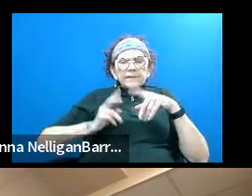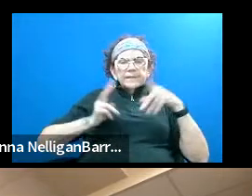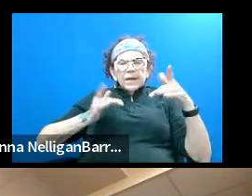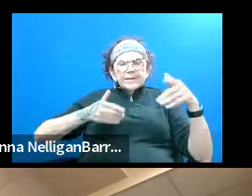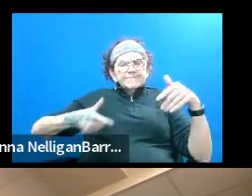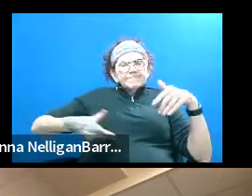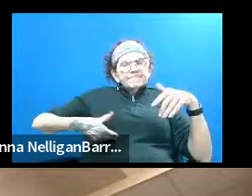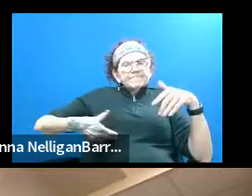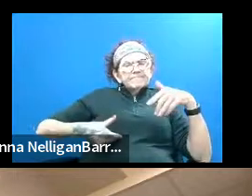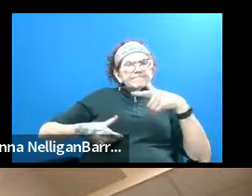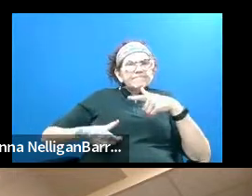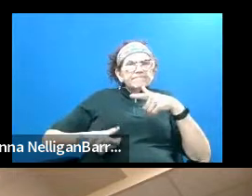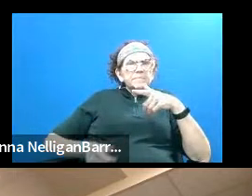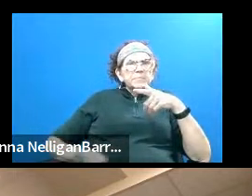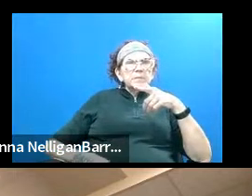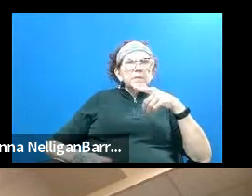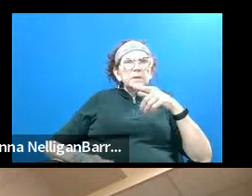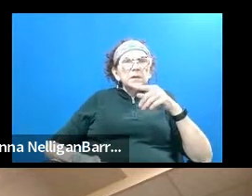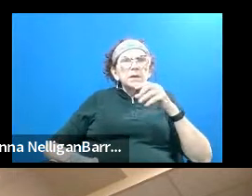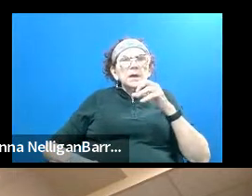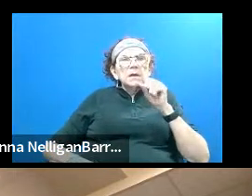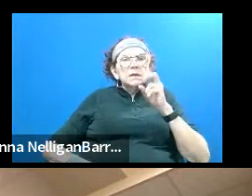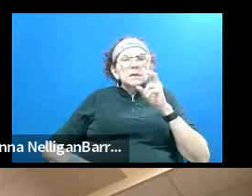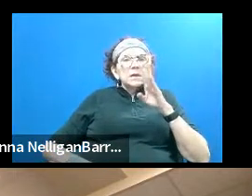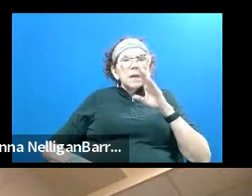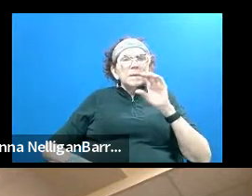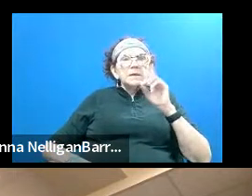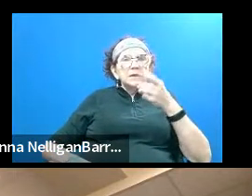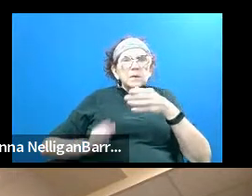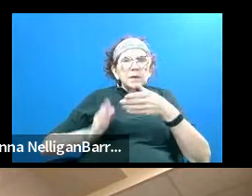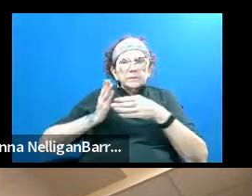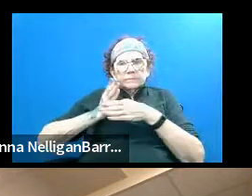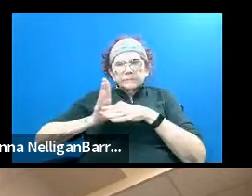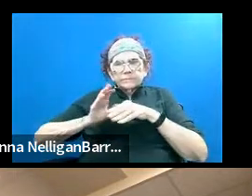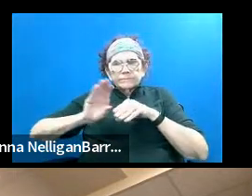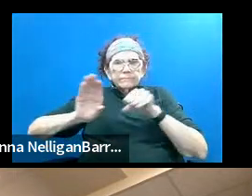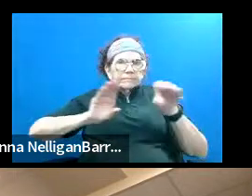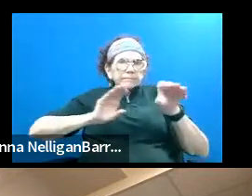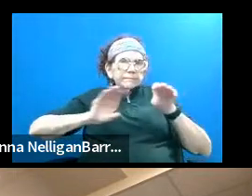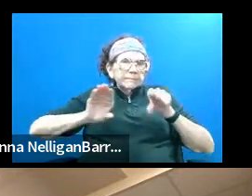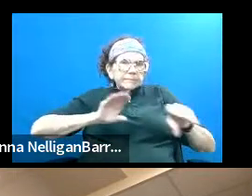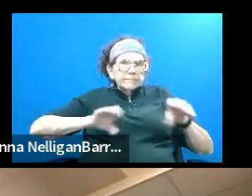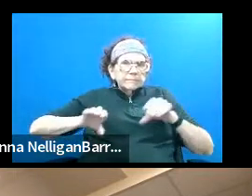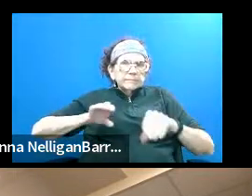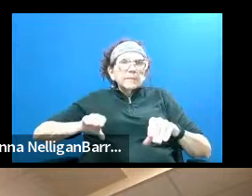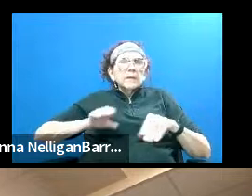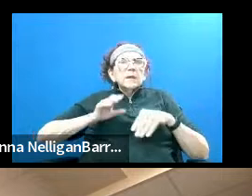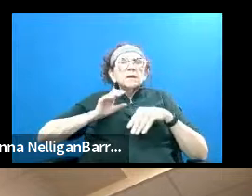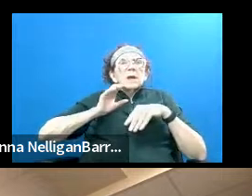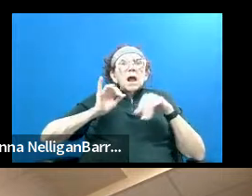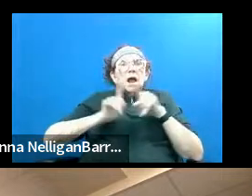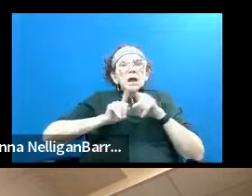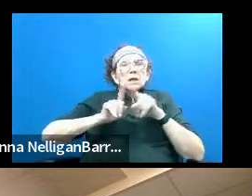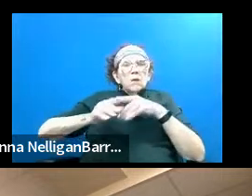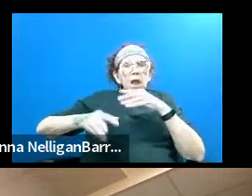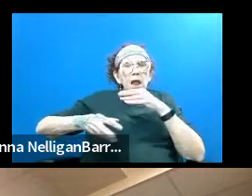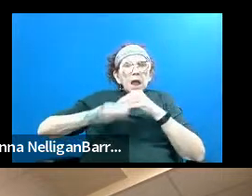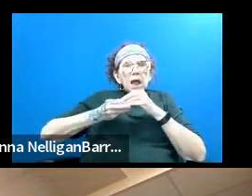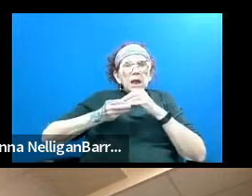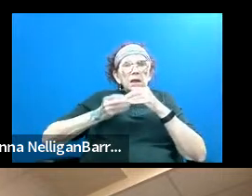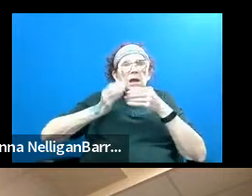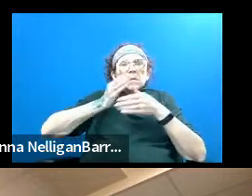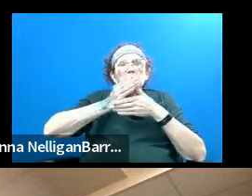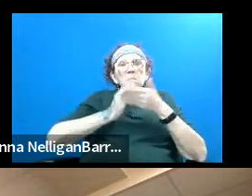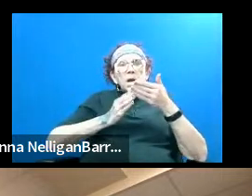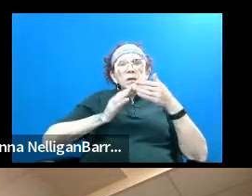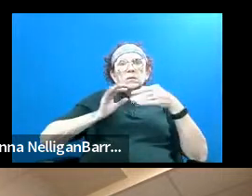sub-districts within that? And because this will also include part of the riverfront area, I think that's something that's